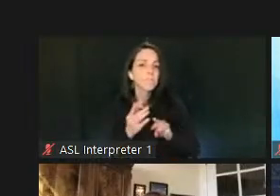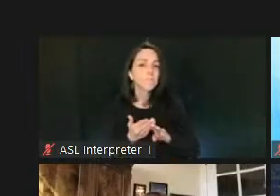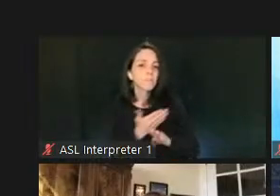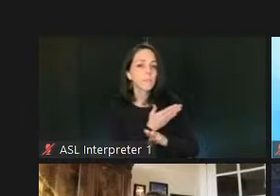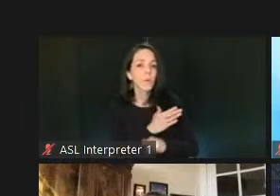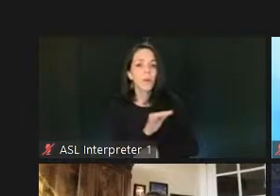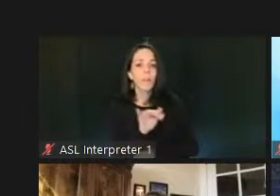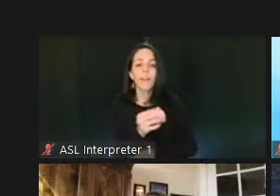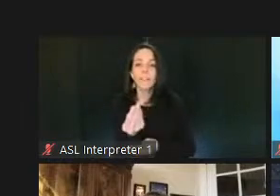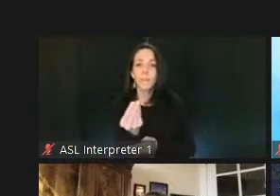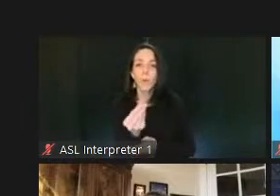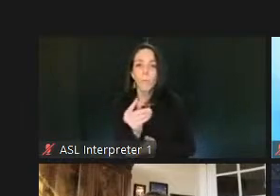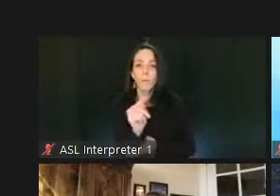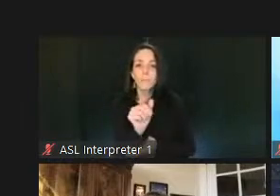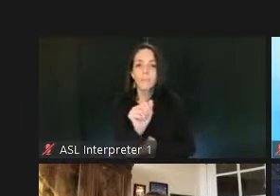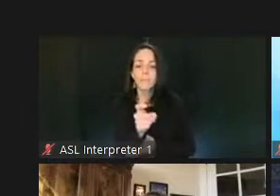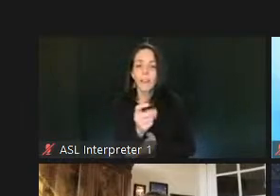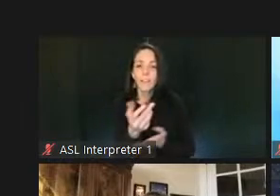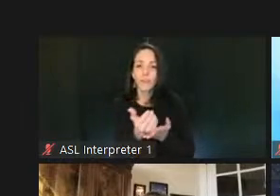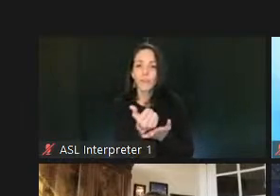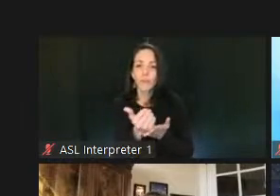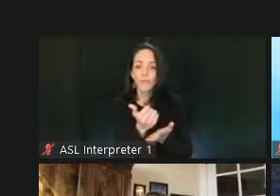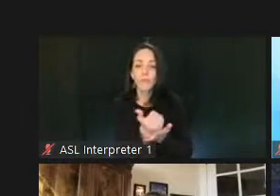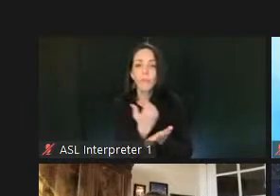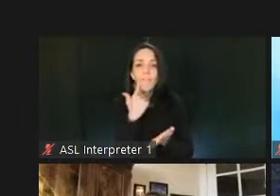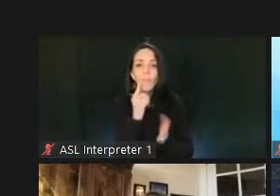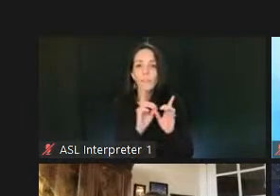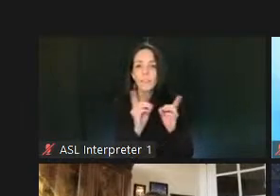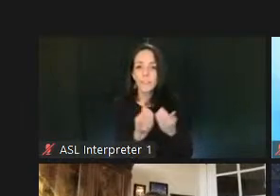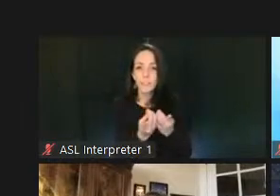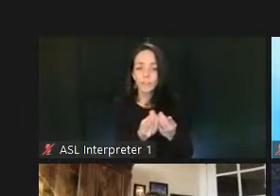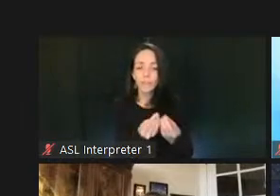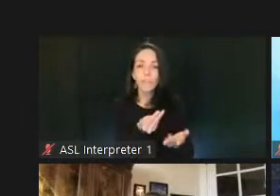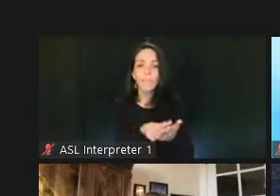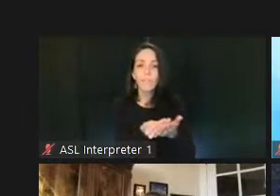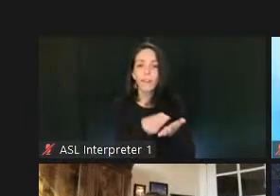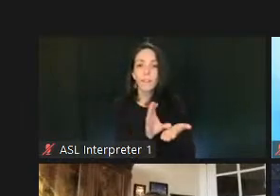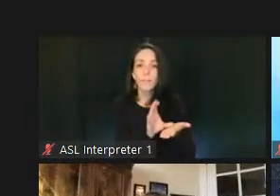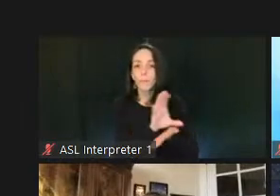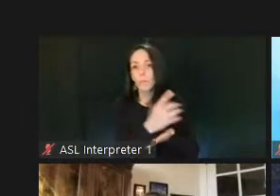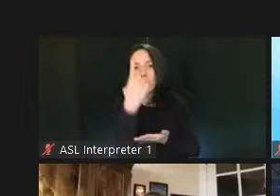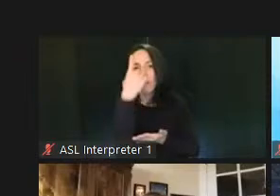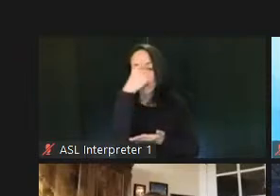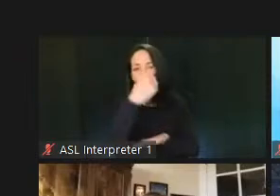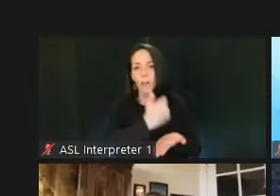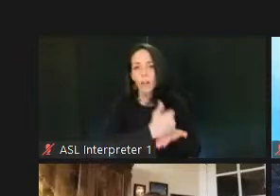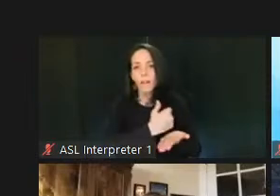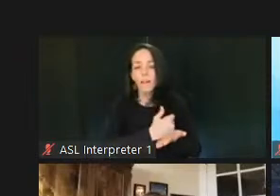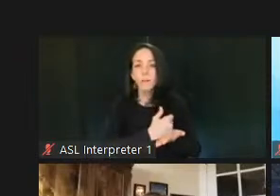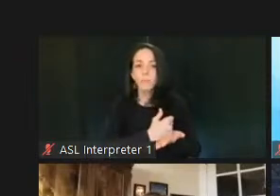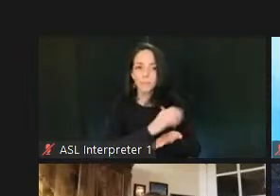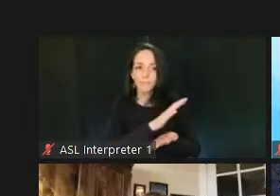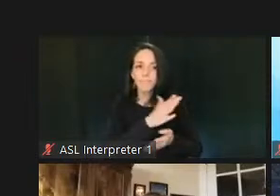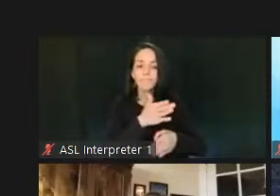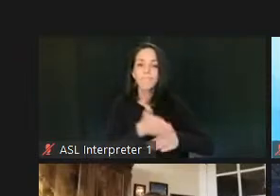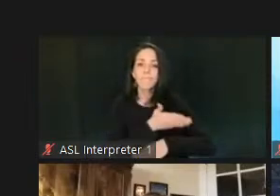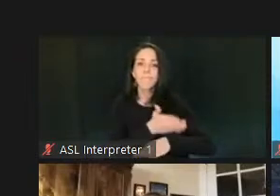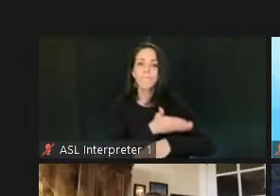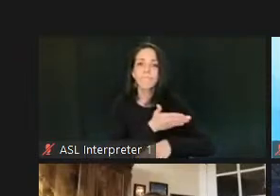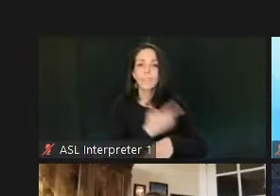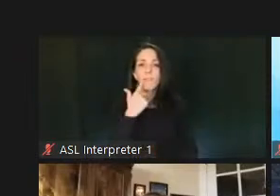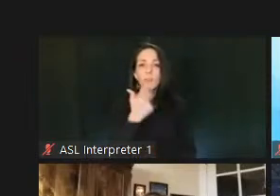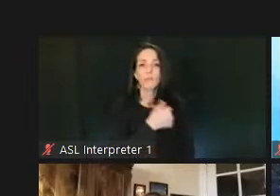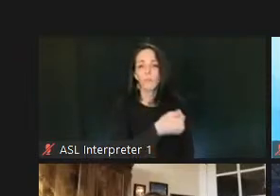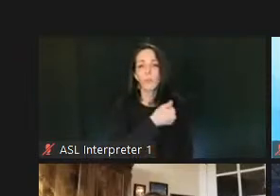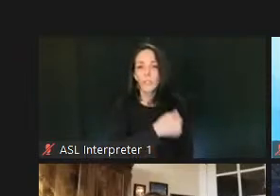property tax generating district funded for the purpose, again, of helping to fund these transportation improvements